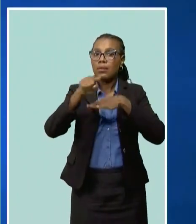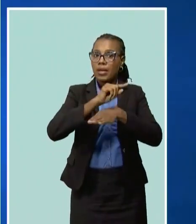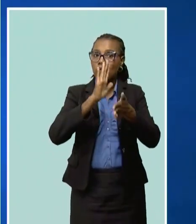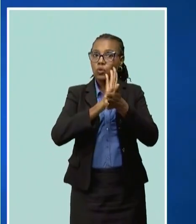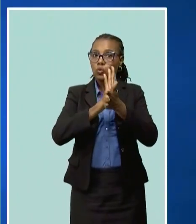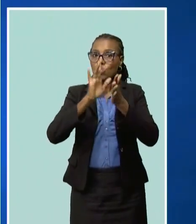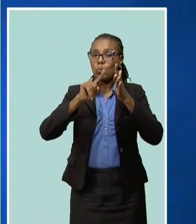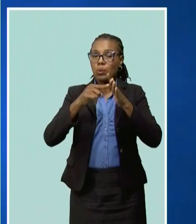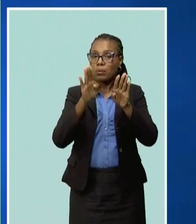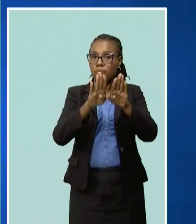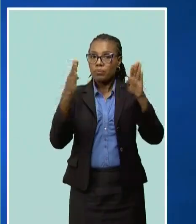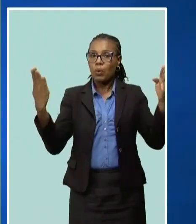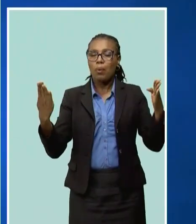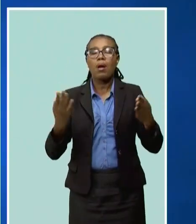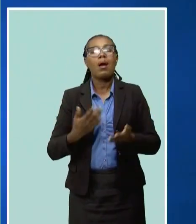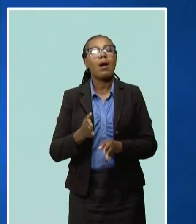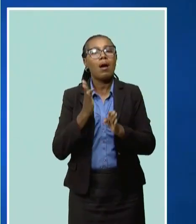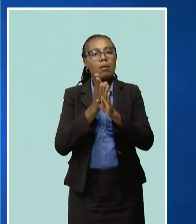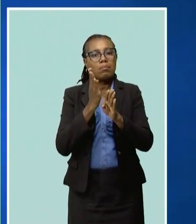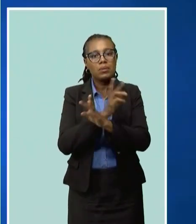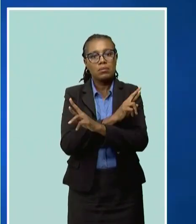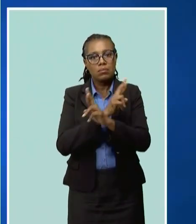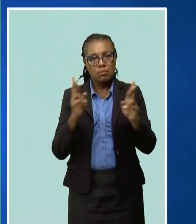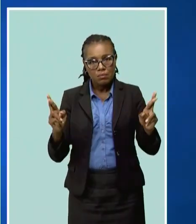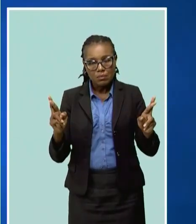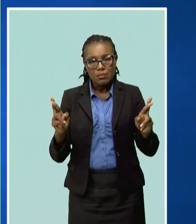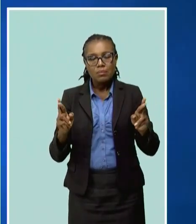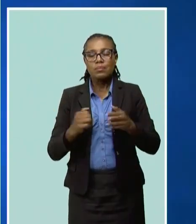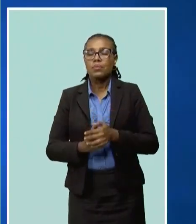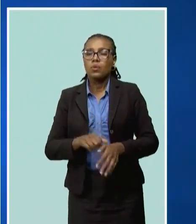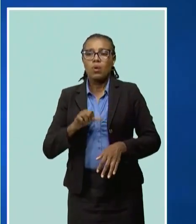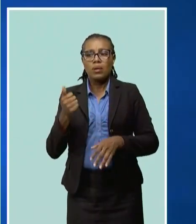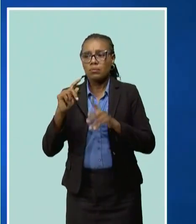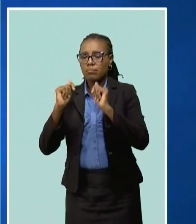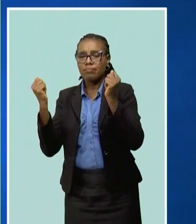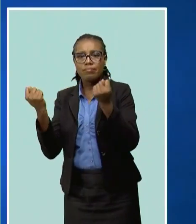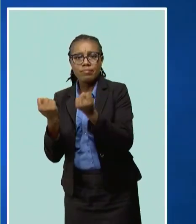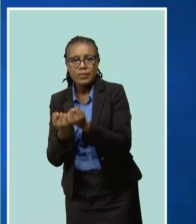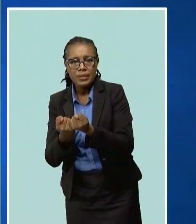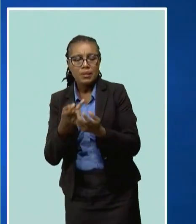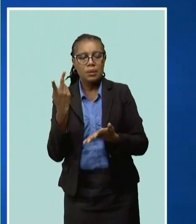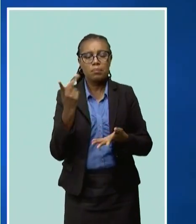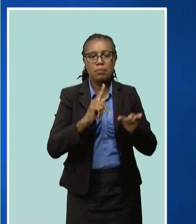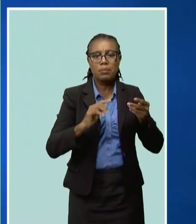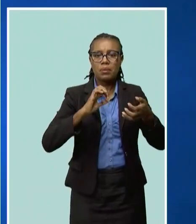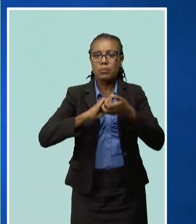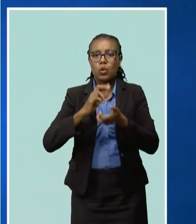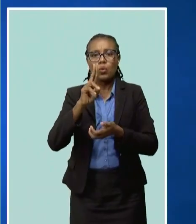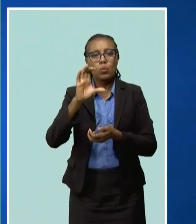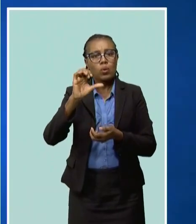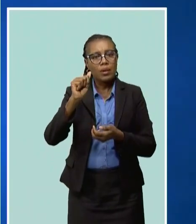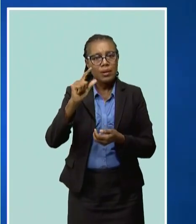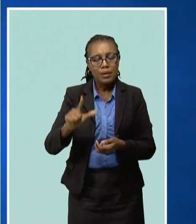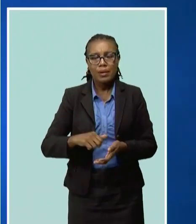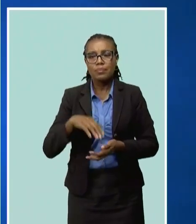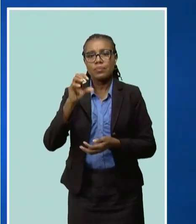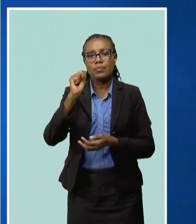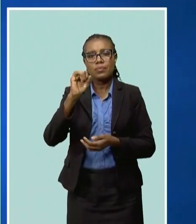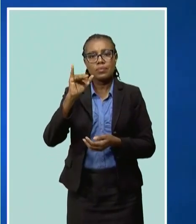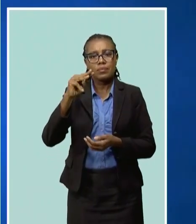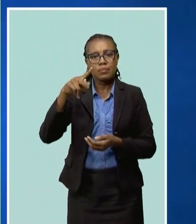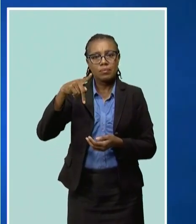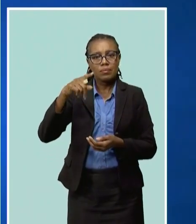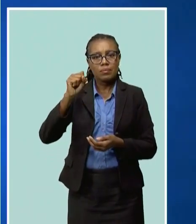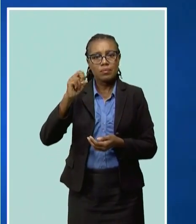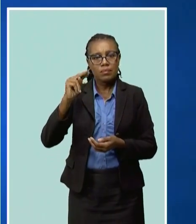have everything in place. So there's a lot of technical work going on with the quality assurance team and our service providers. You have UCAL, you have Simpson Motors, you